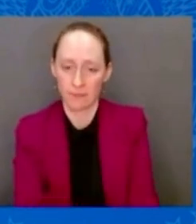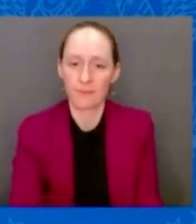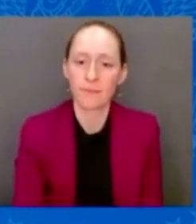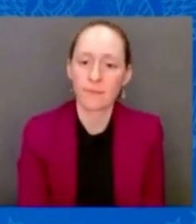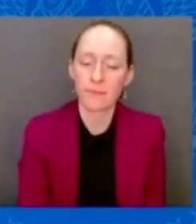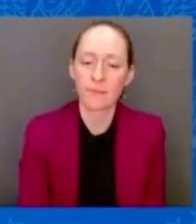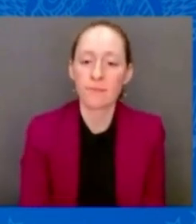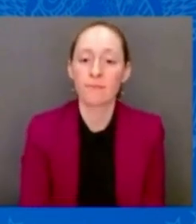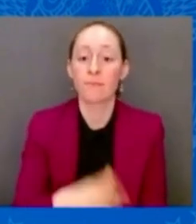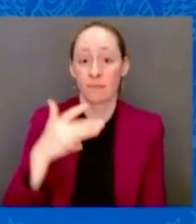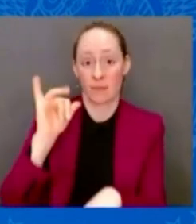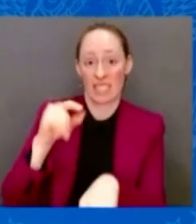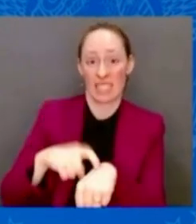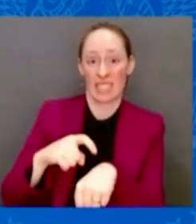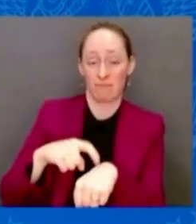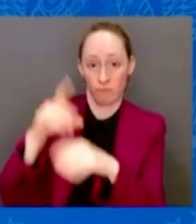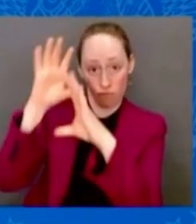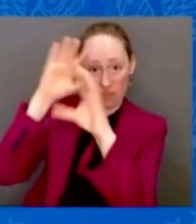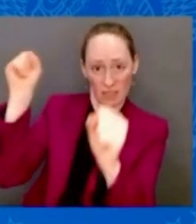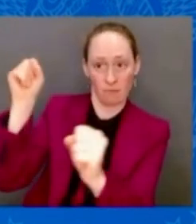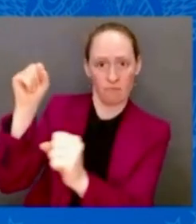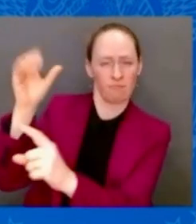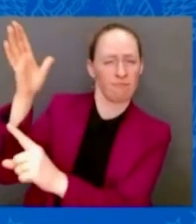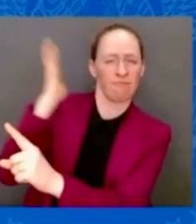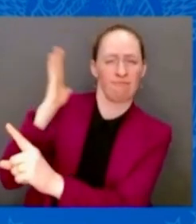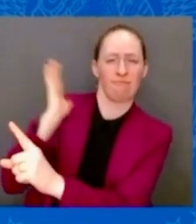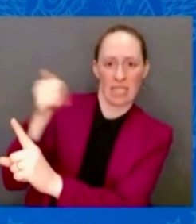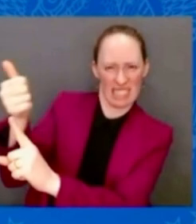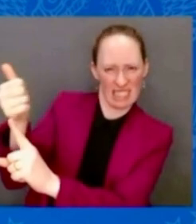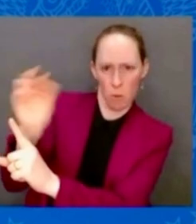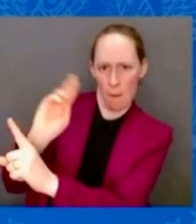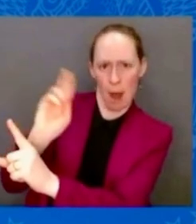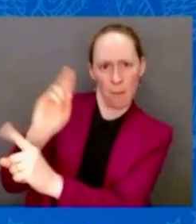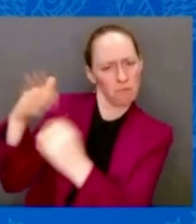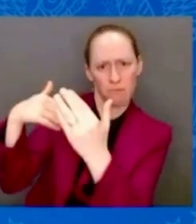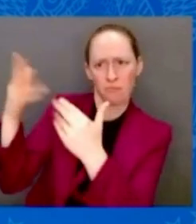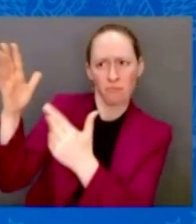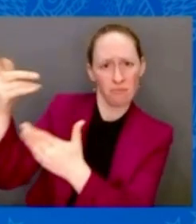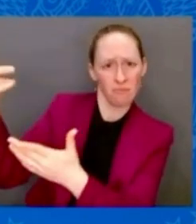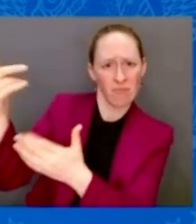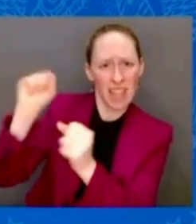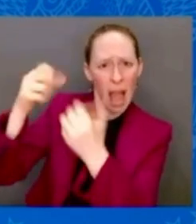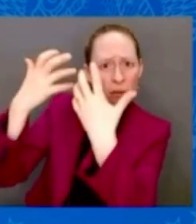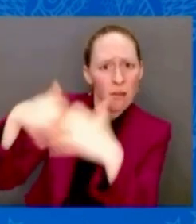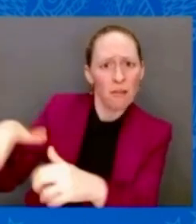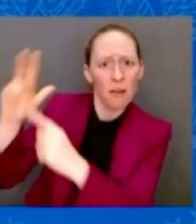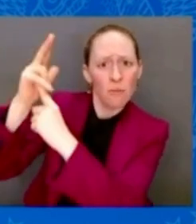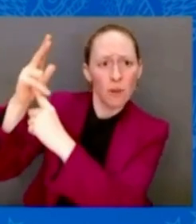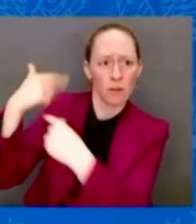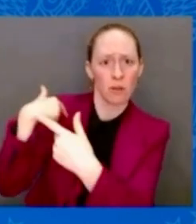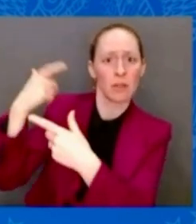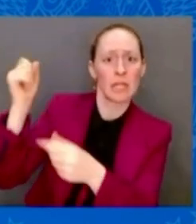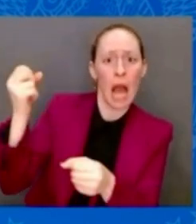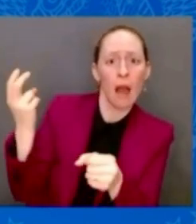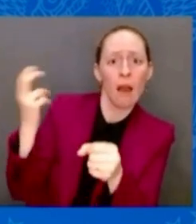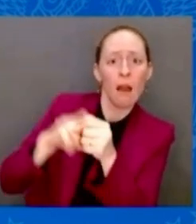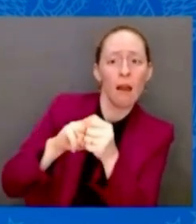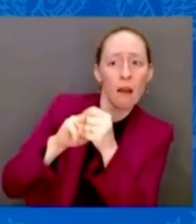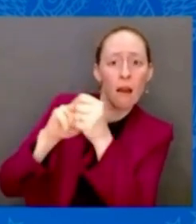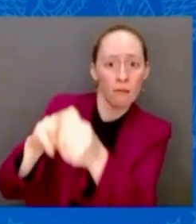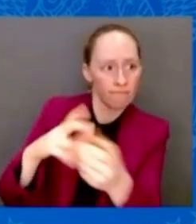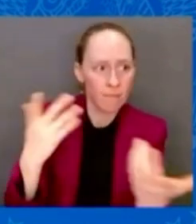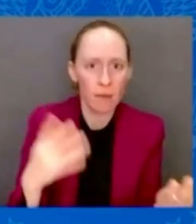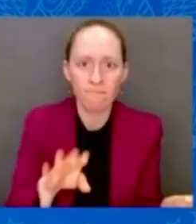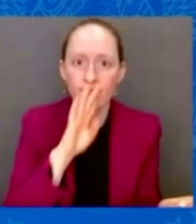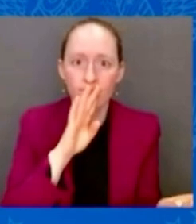for a 9-hour operation, saved my life. You saved the life of my sons and my two sons when my wife and daughter were killed right after